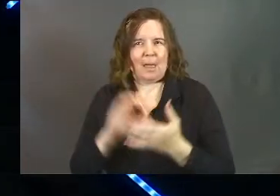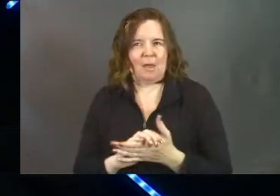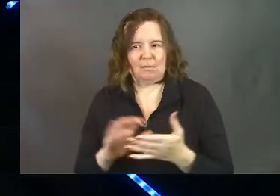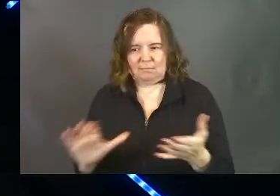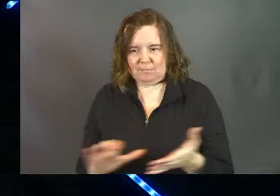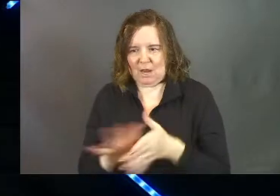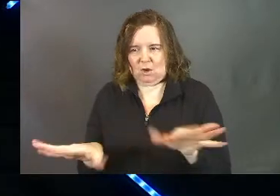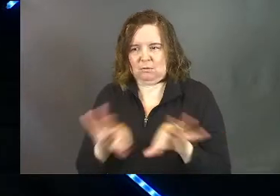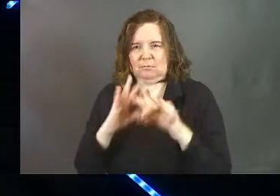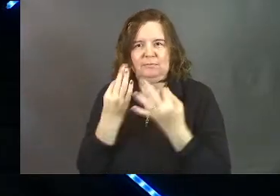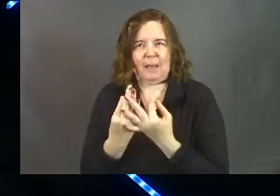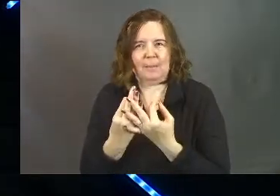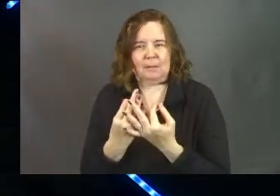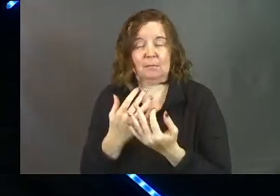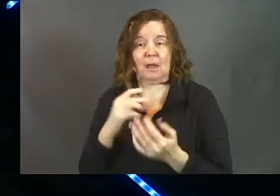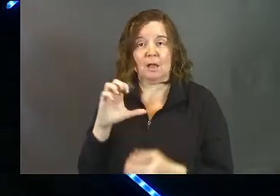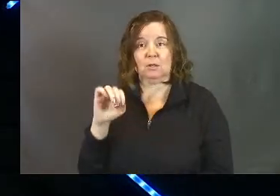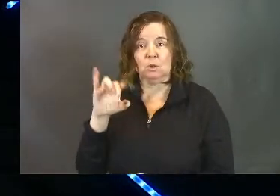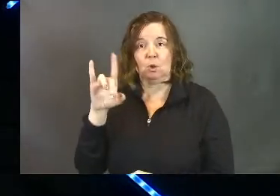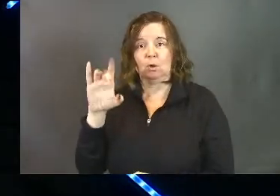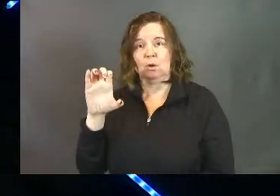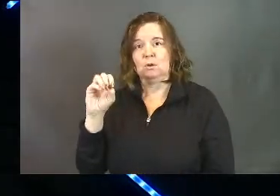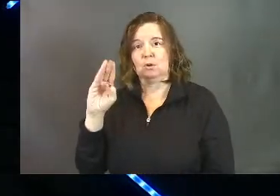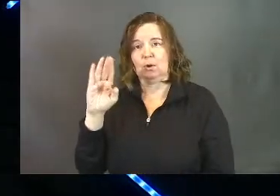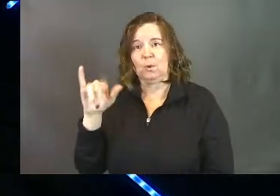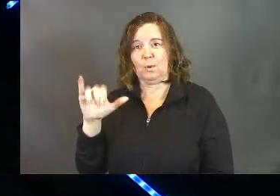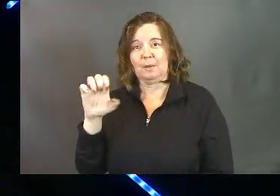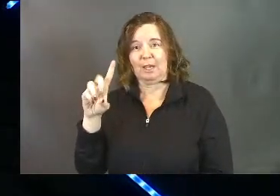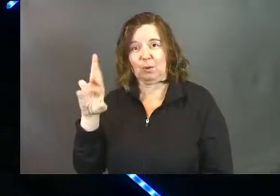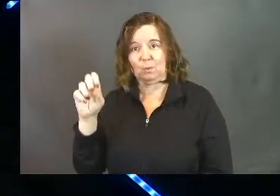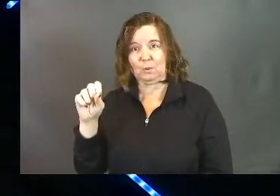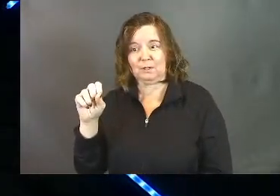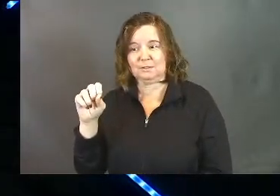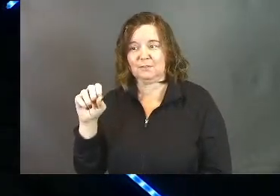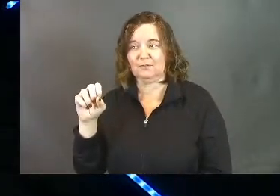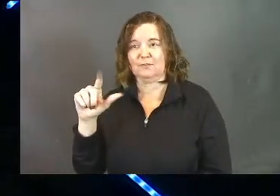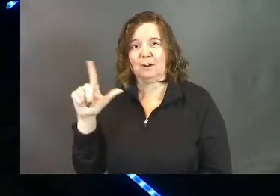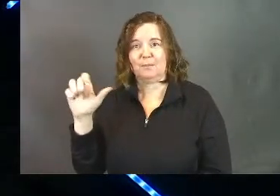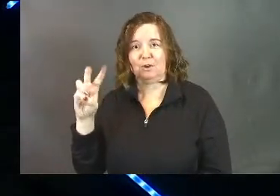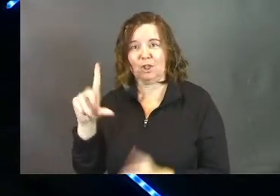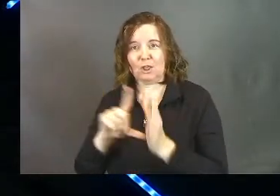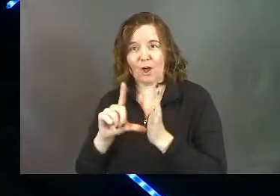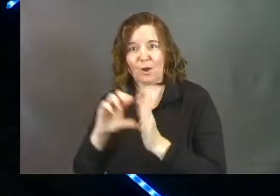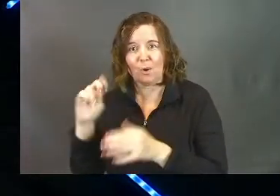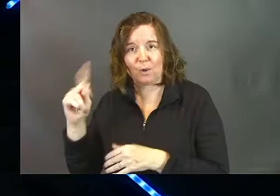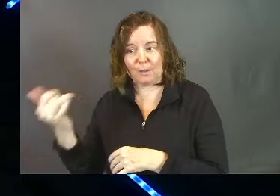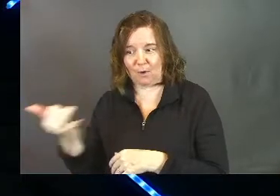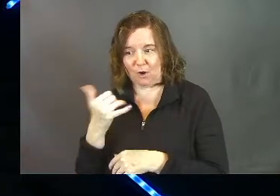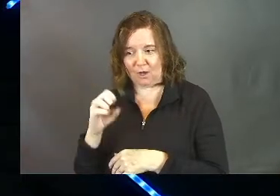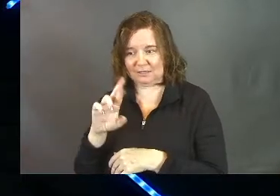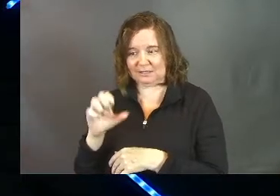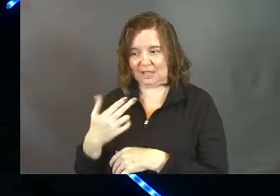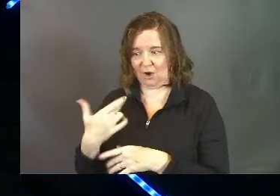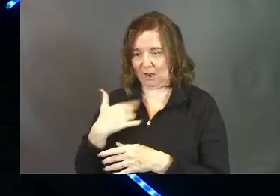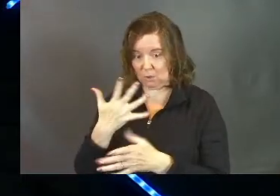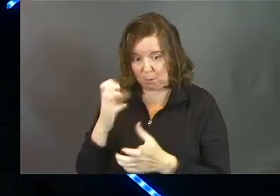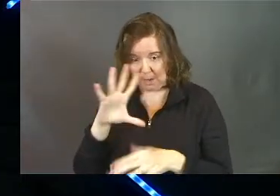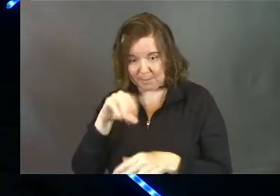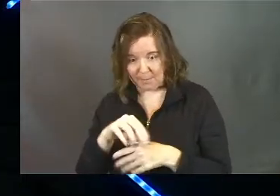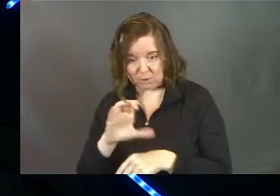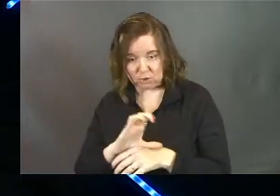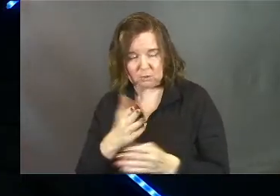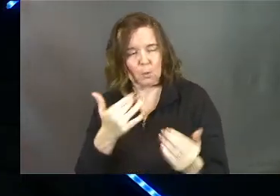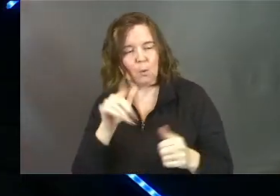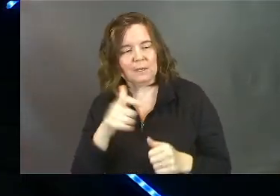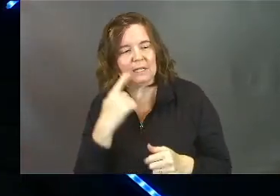strong, healthy family. And then Kobe Edwards, this tall guy from Lawton, Oklahoma, calls Sarah and I, and do you want to be a part of this church in Lawton, Oklahoma? And